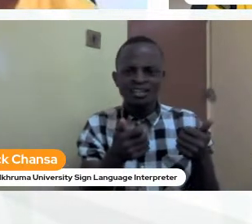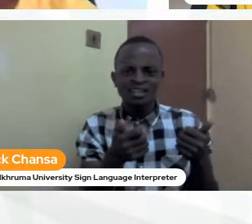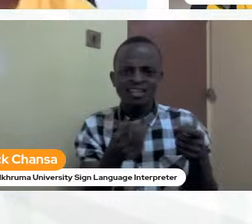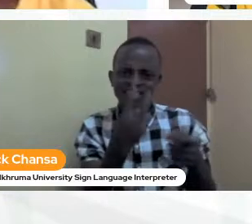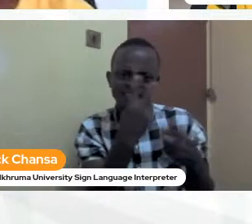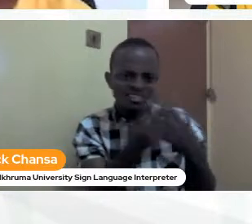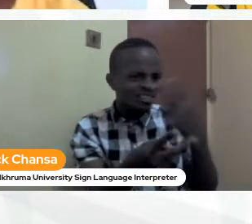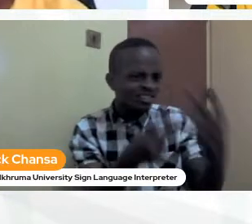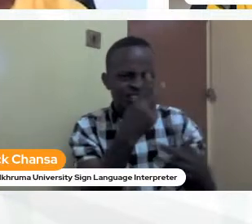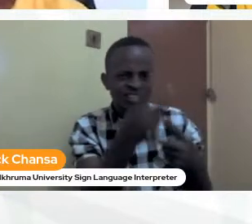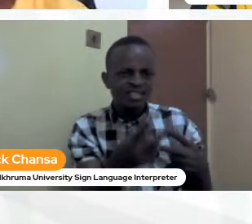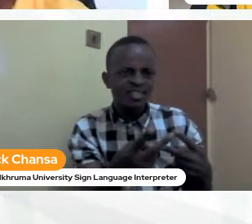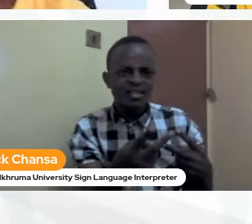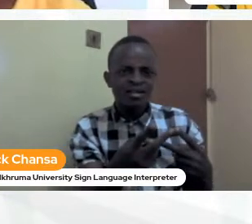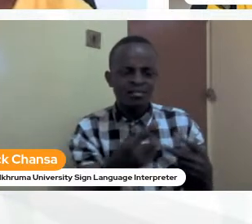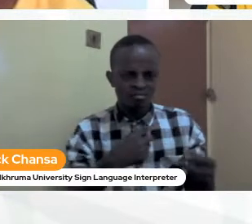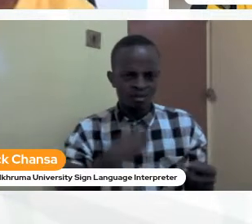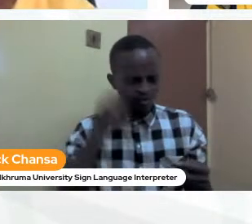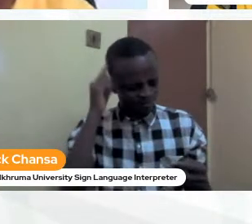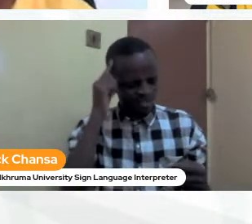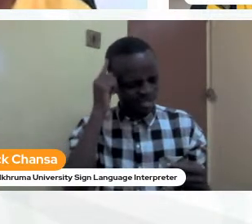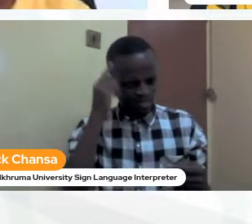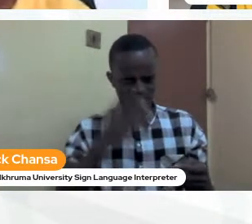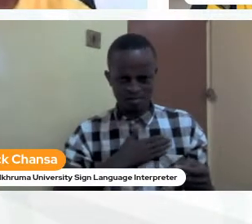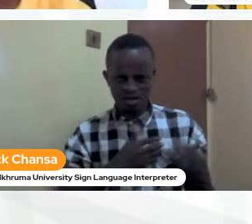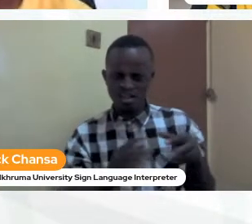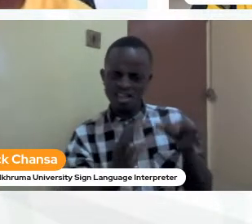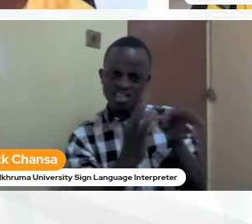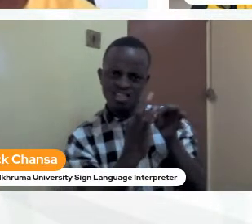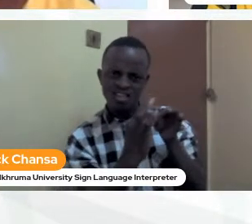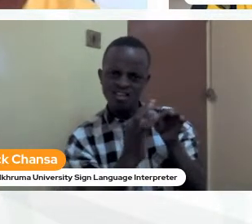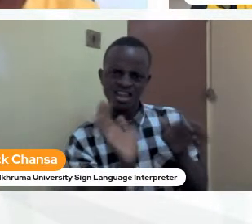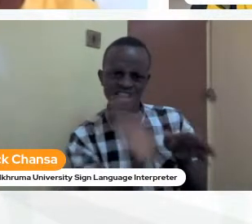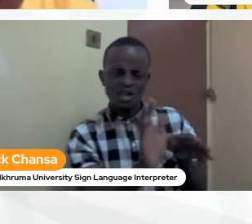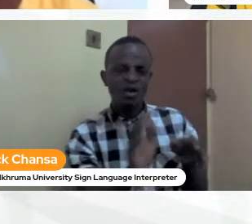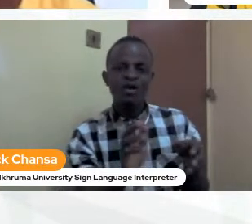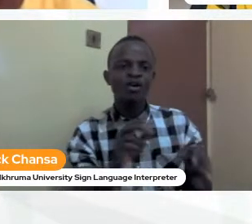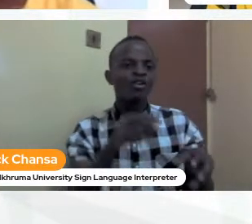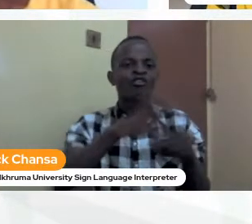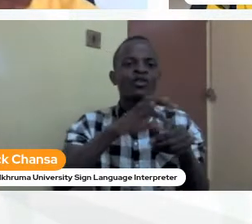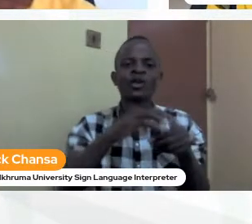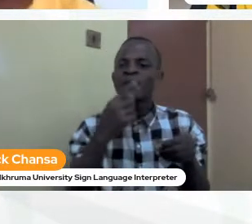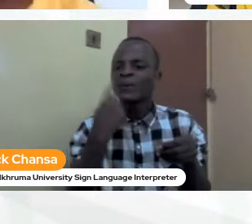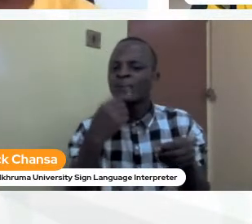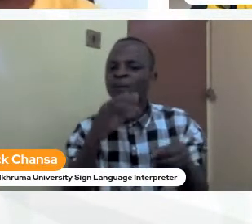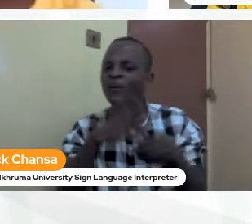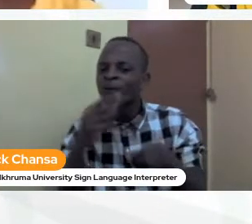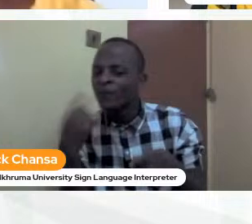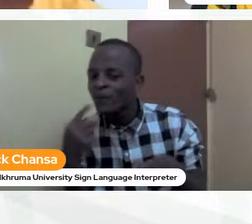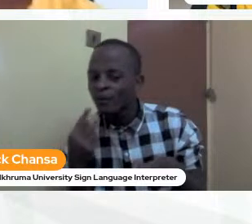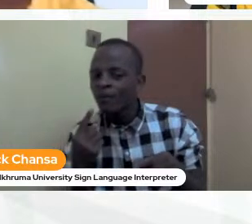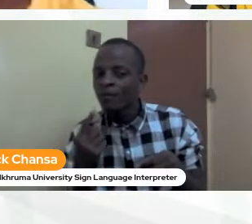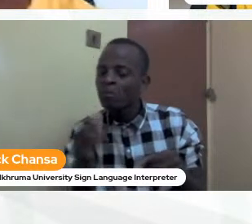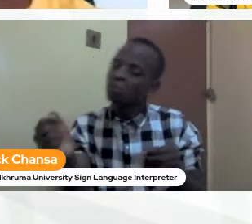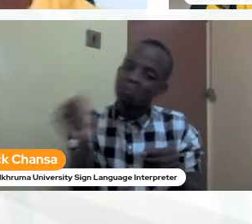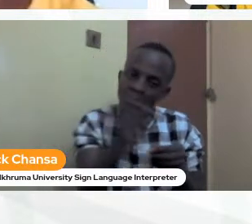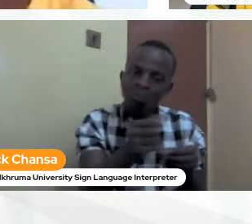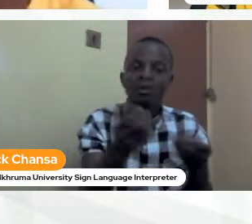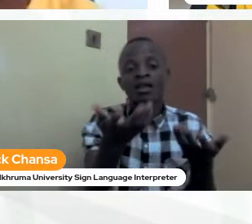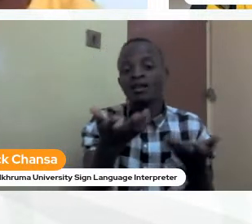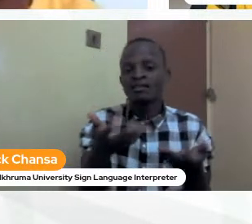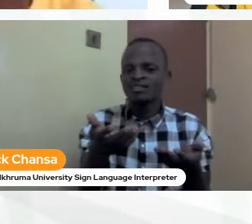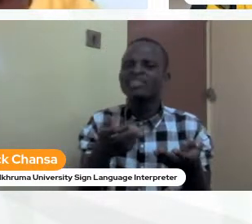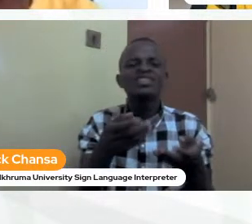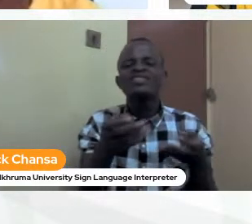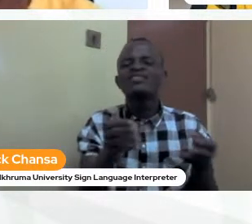been going on. I hope our online audience has you've sent through your nominees and everyone else for those awards. So, Songiso, could you just